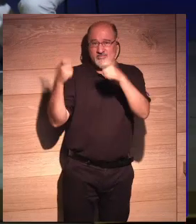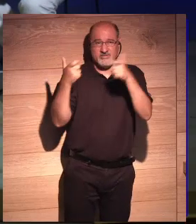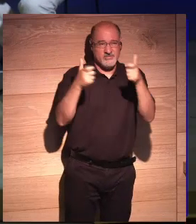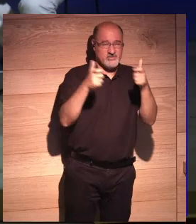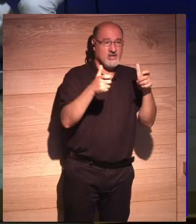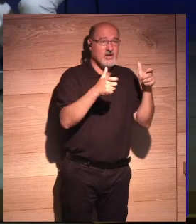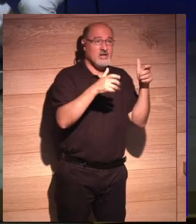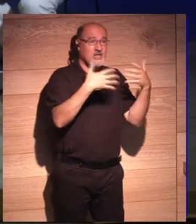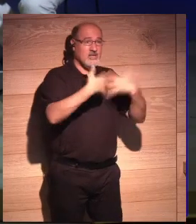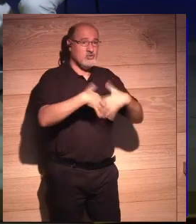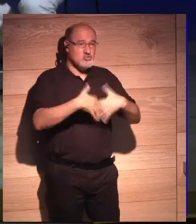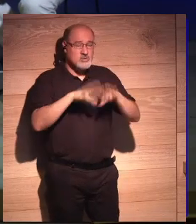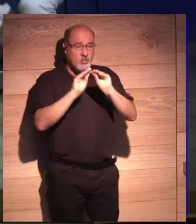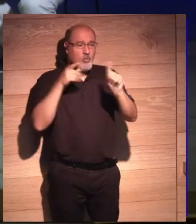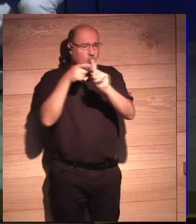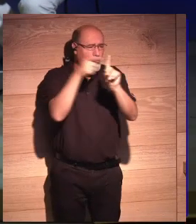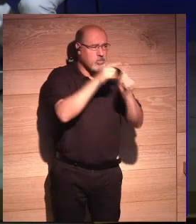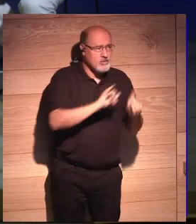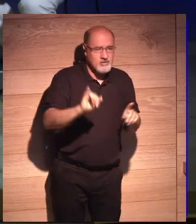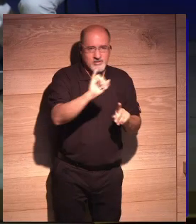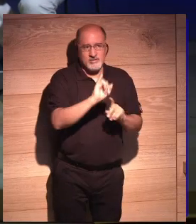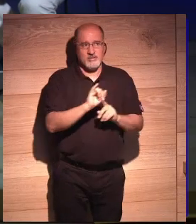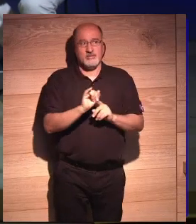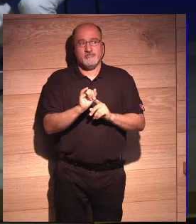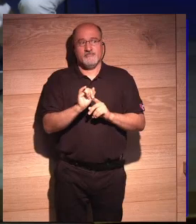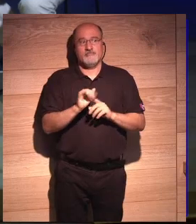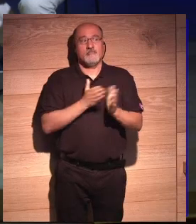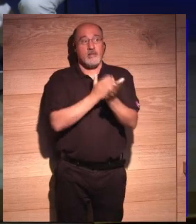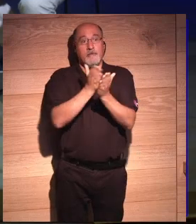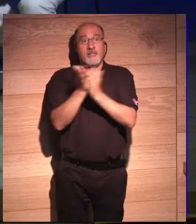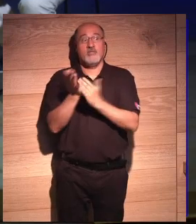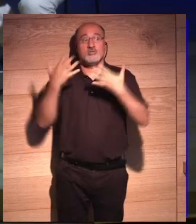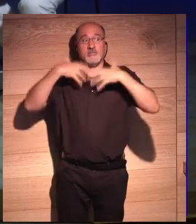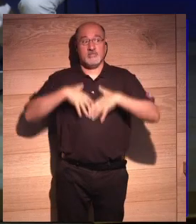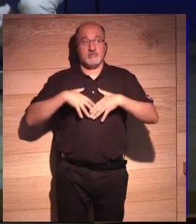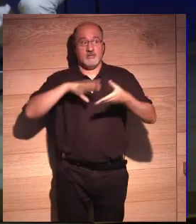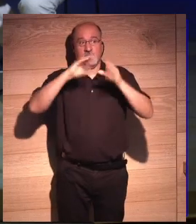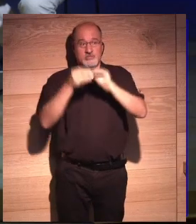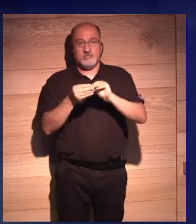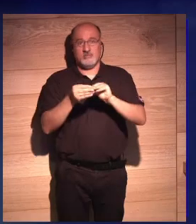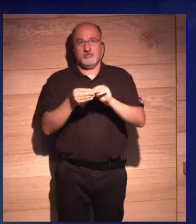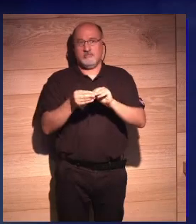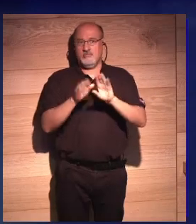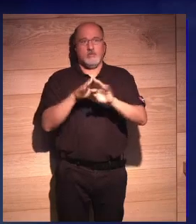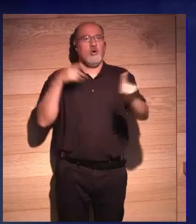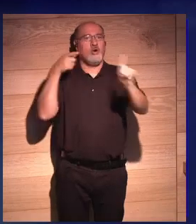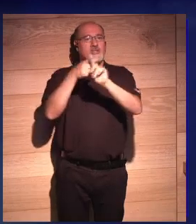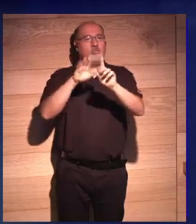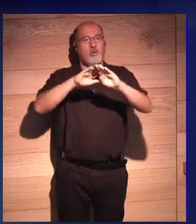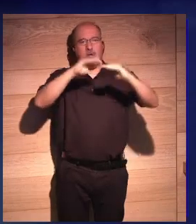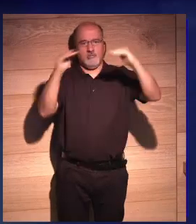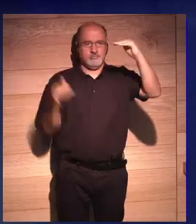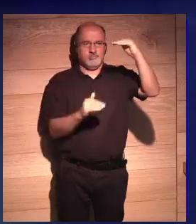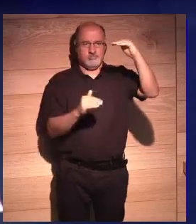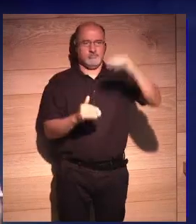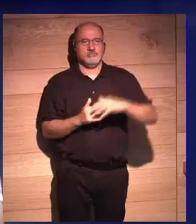reduce work accidents. Every industry has its own goals, and immersive media help achieve those objectives, those goals. But